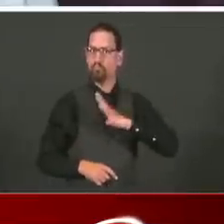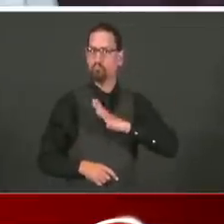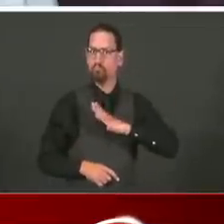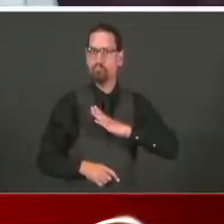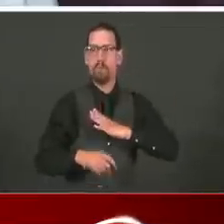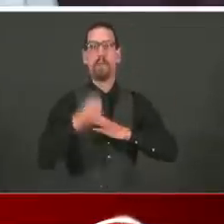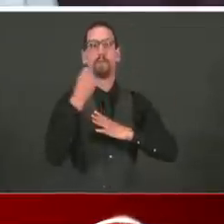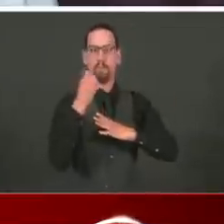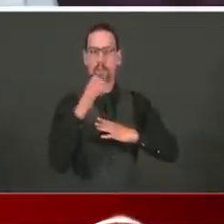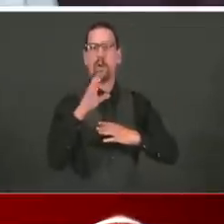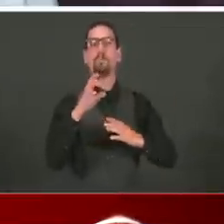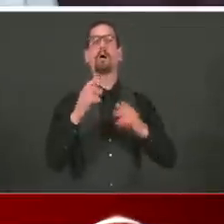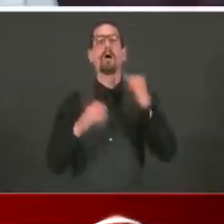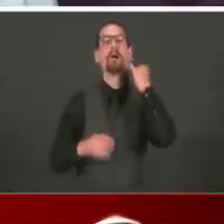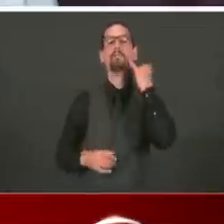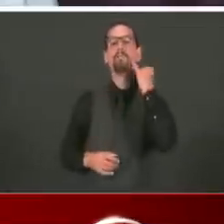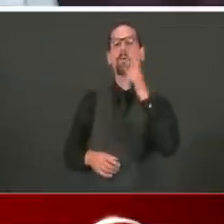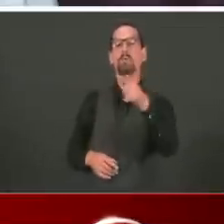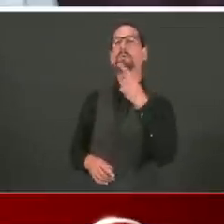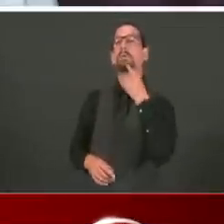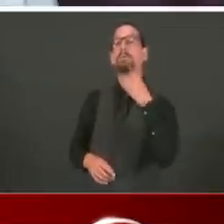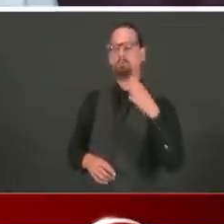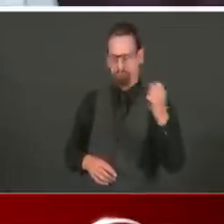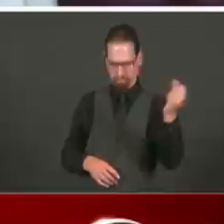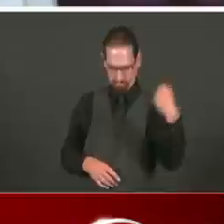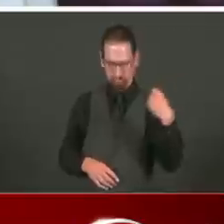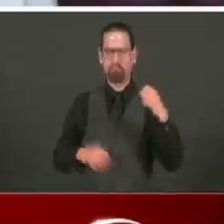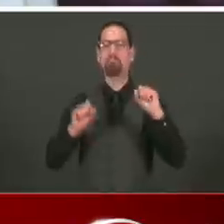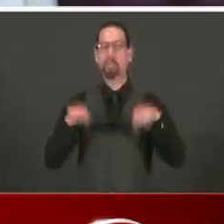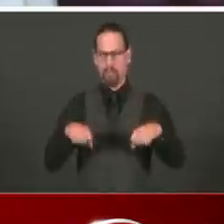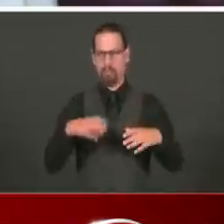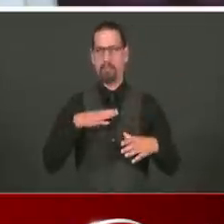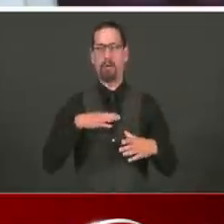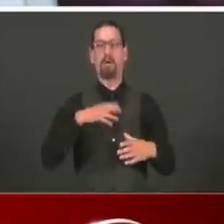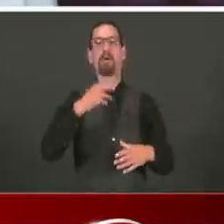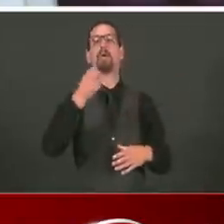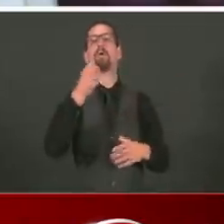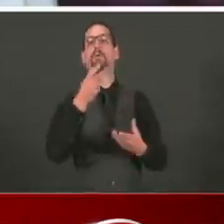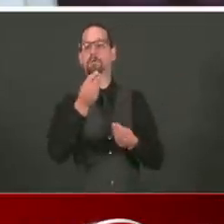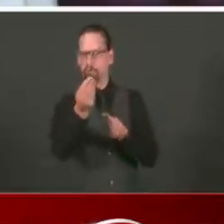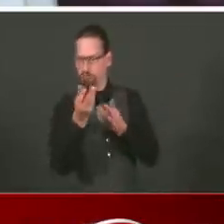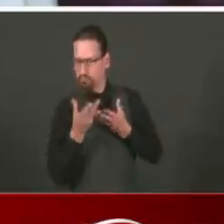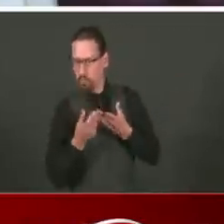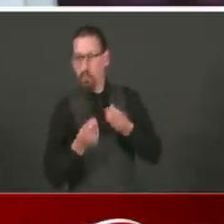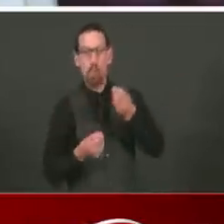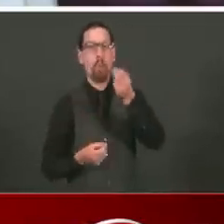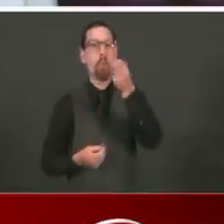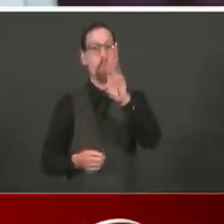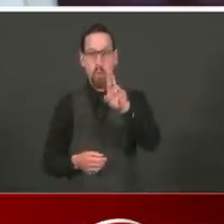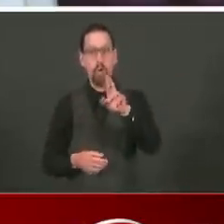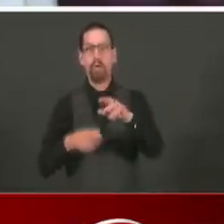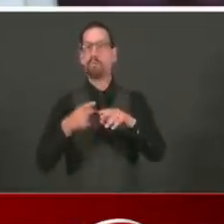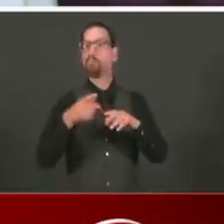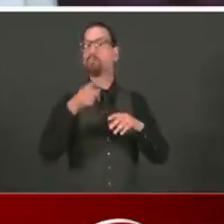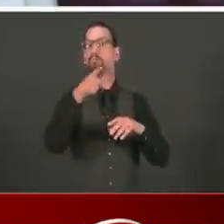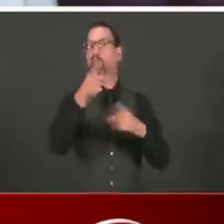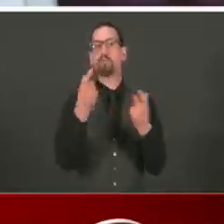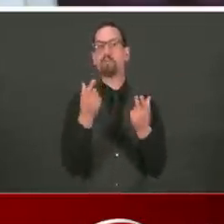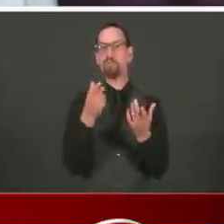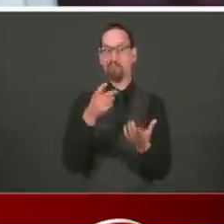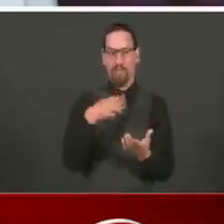a perfectly excellent way to use the app. You pull it up and you tell them, these are all the places I've been and all the people I've been in contact